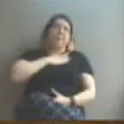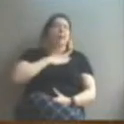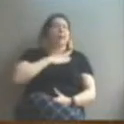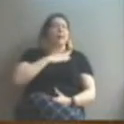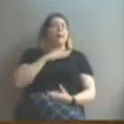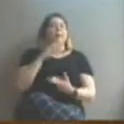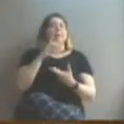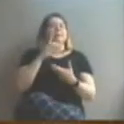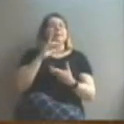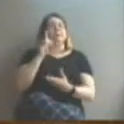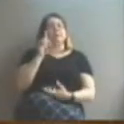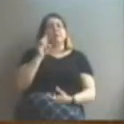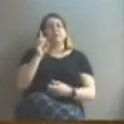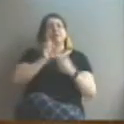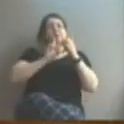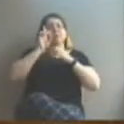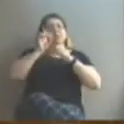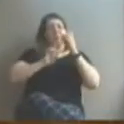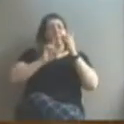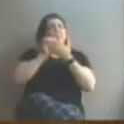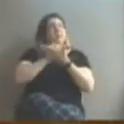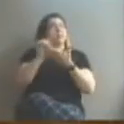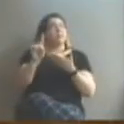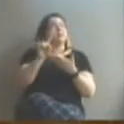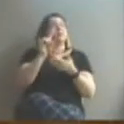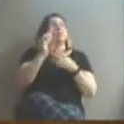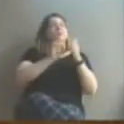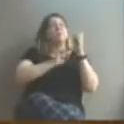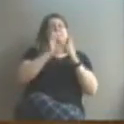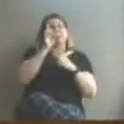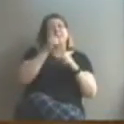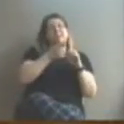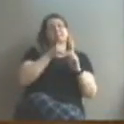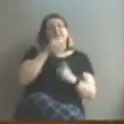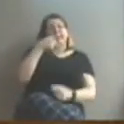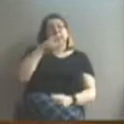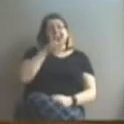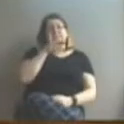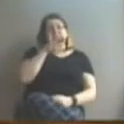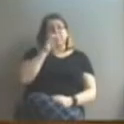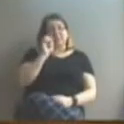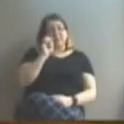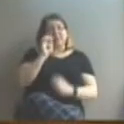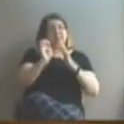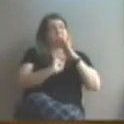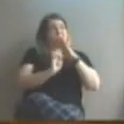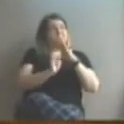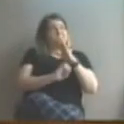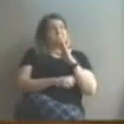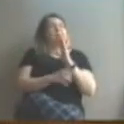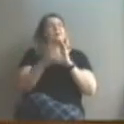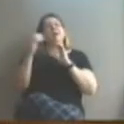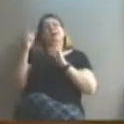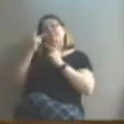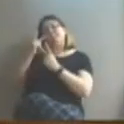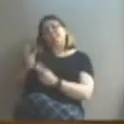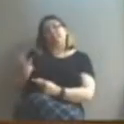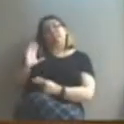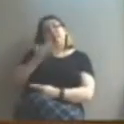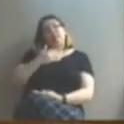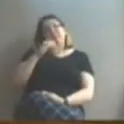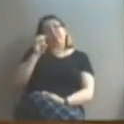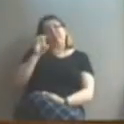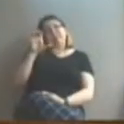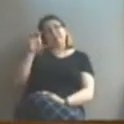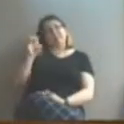the Derby Parade at Price Elementary. There's Price Elementary. And watching our